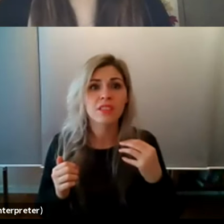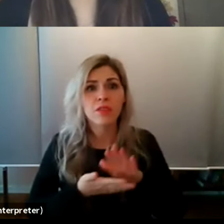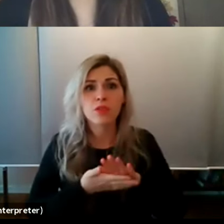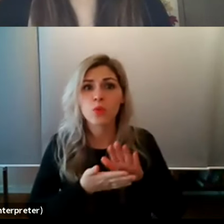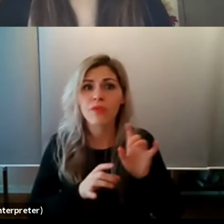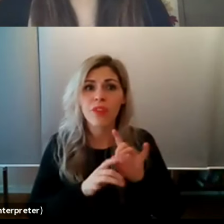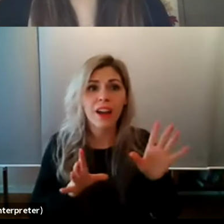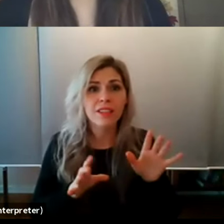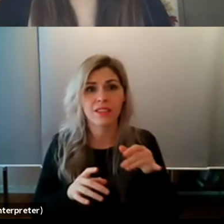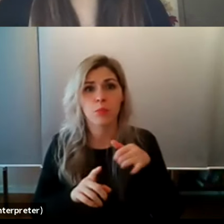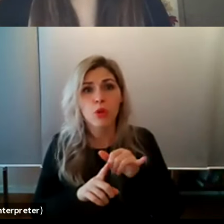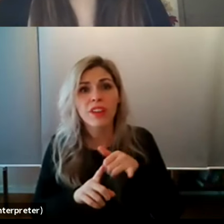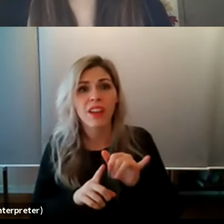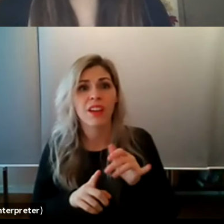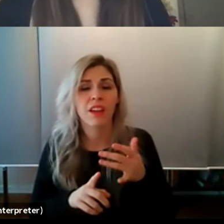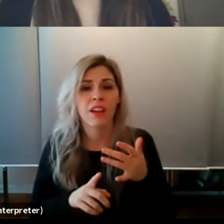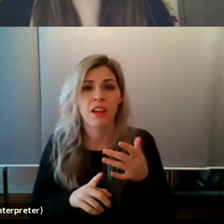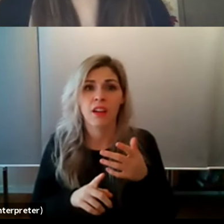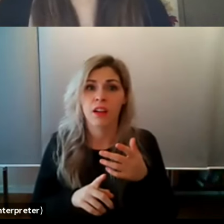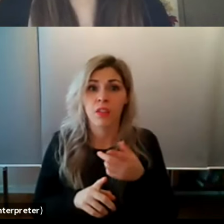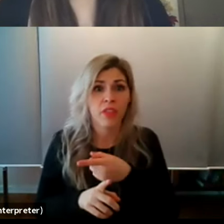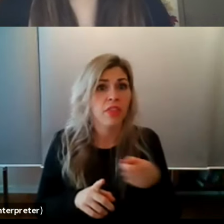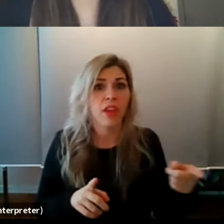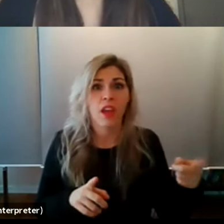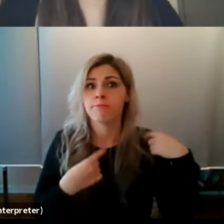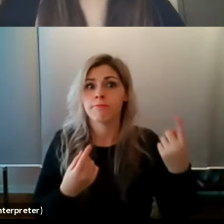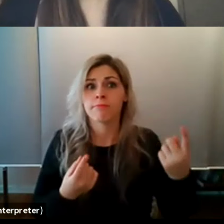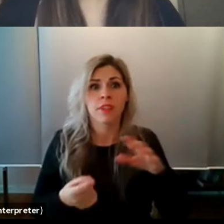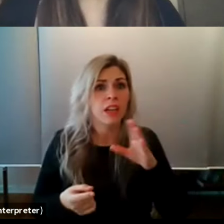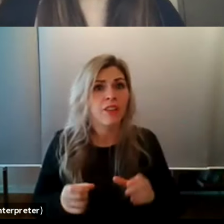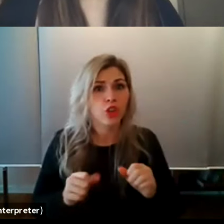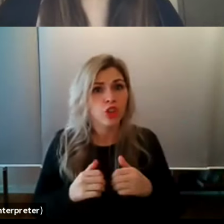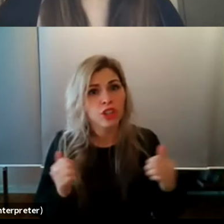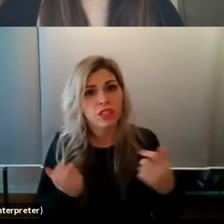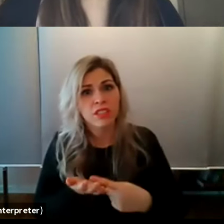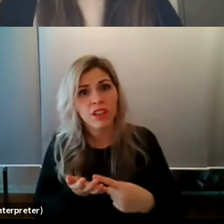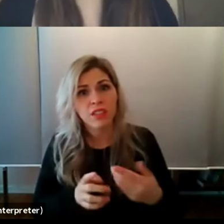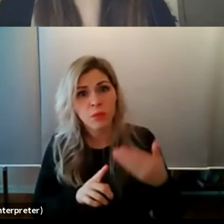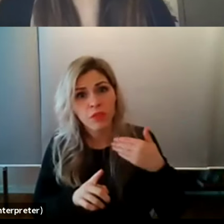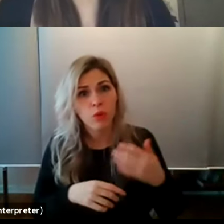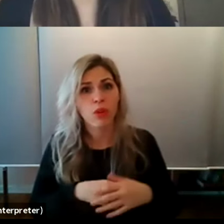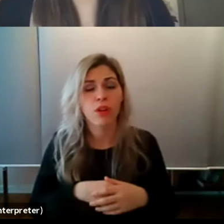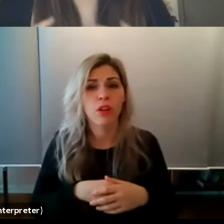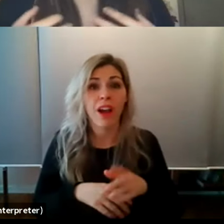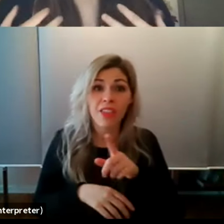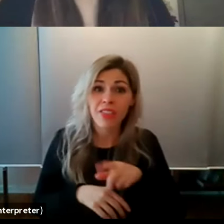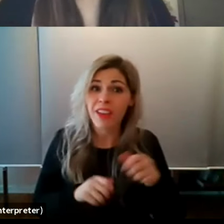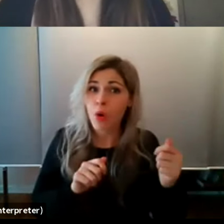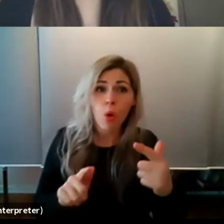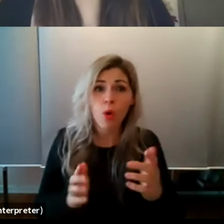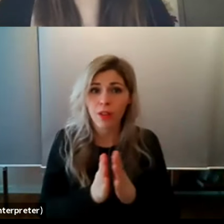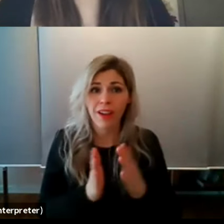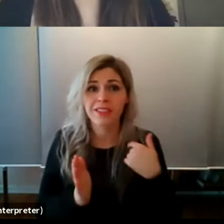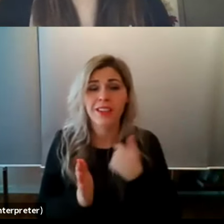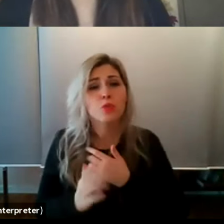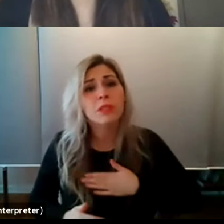and bullying that they never been able to talk about before. And then they all asked us to really work